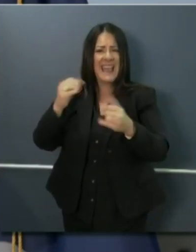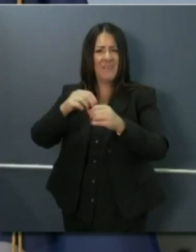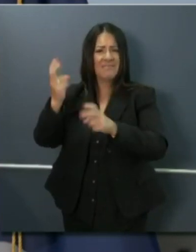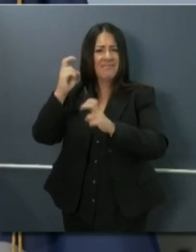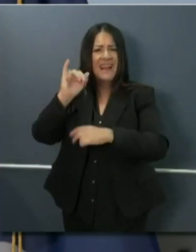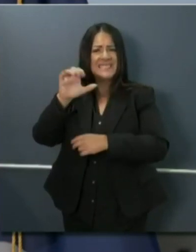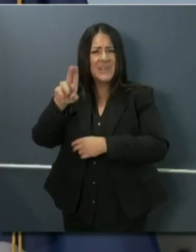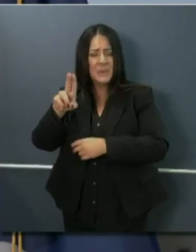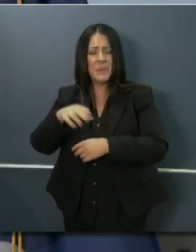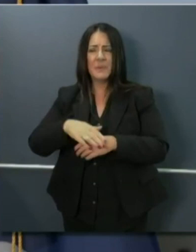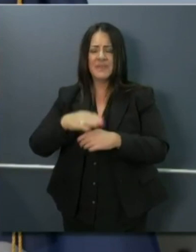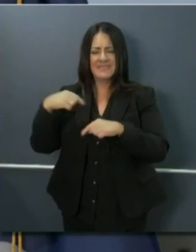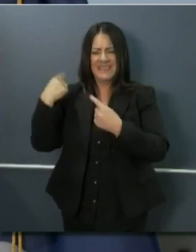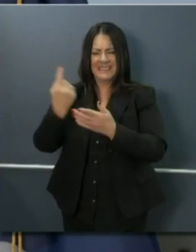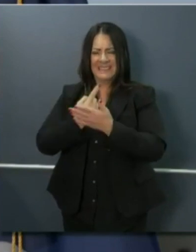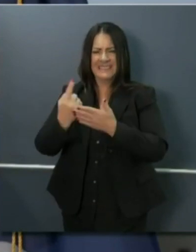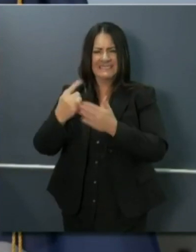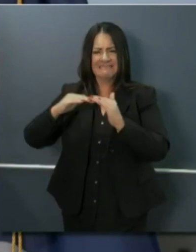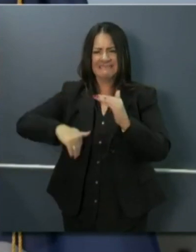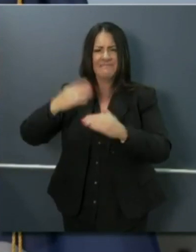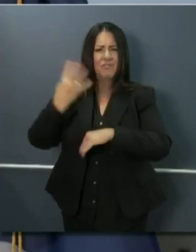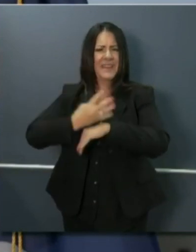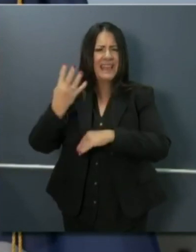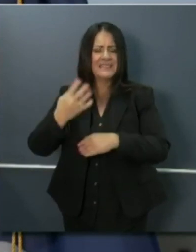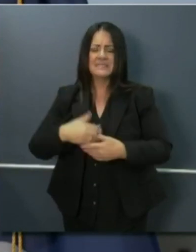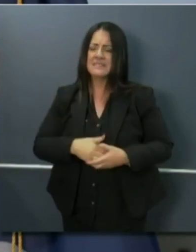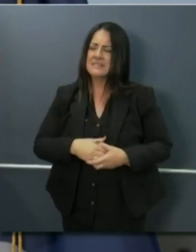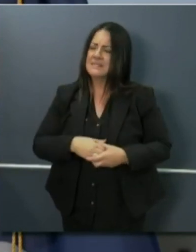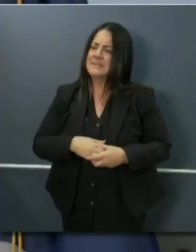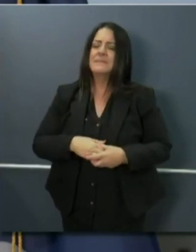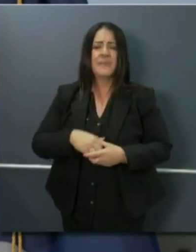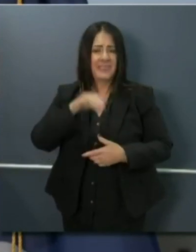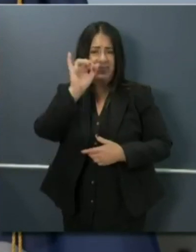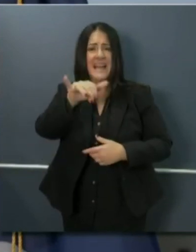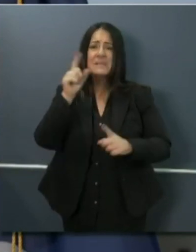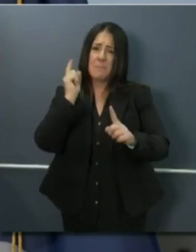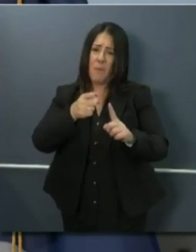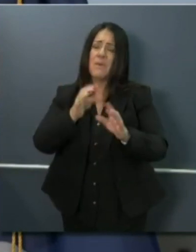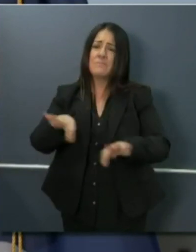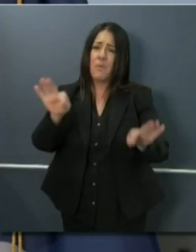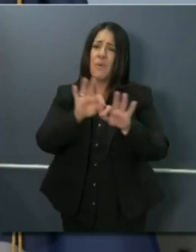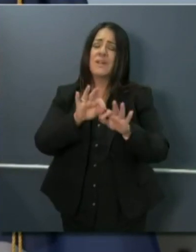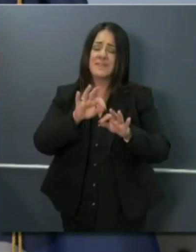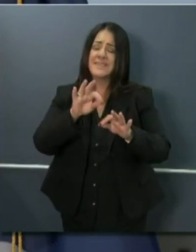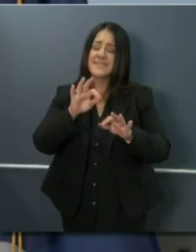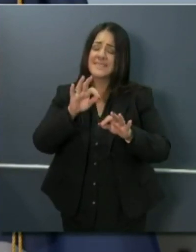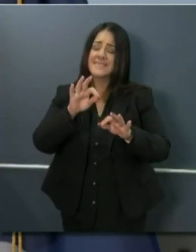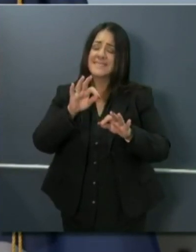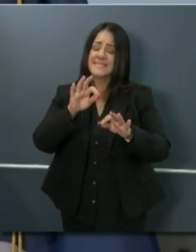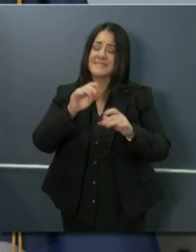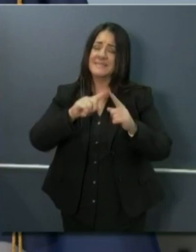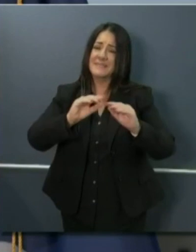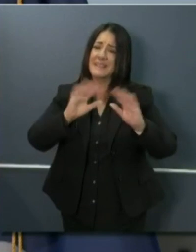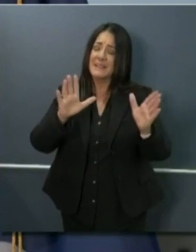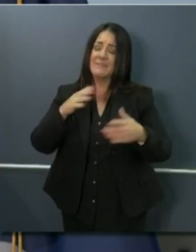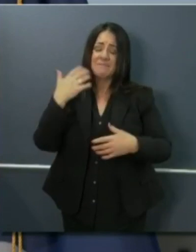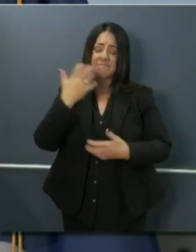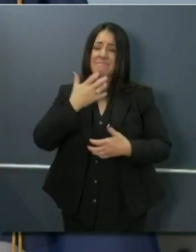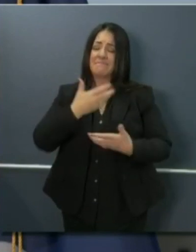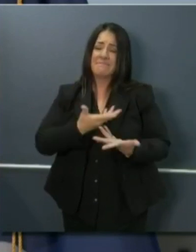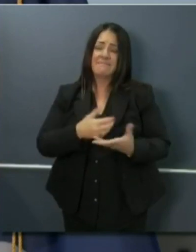4-day period, that's a point of not just consideration, it's a point of